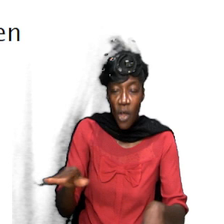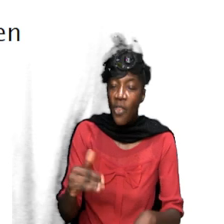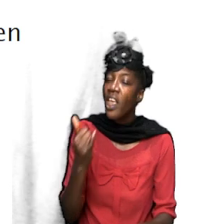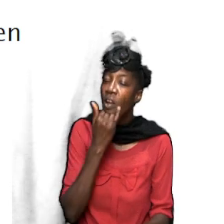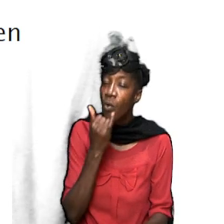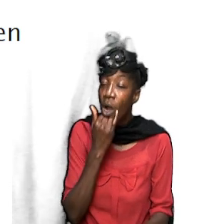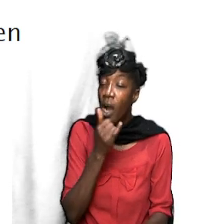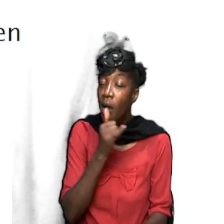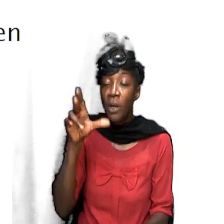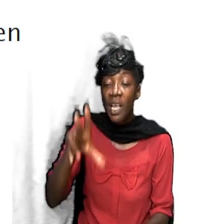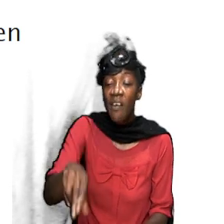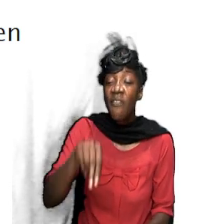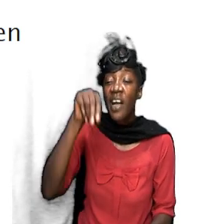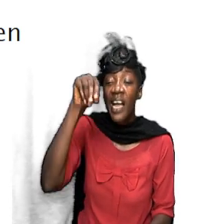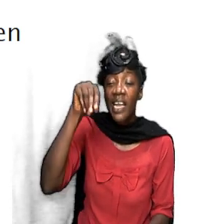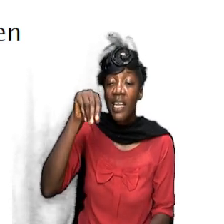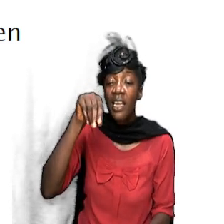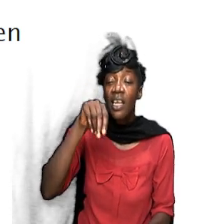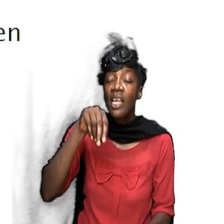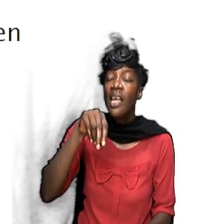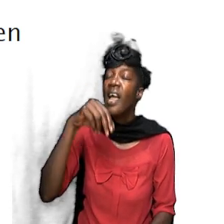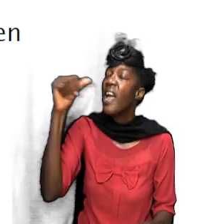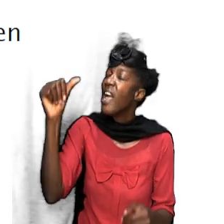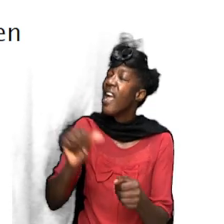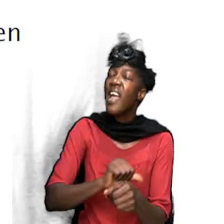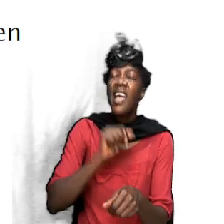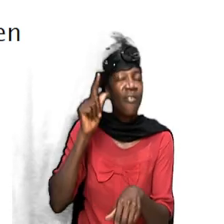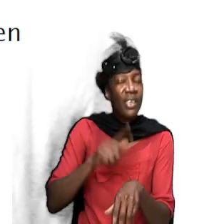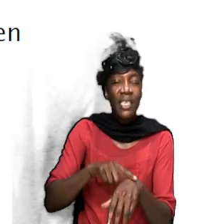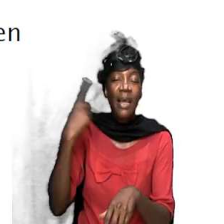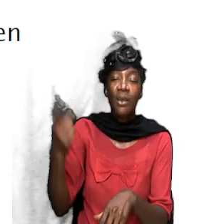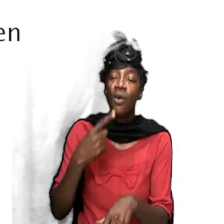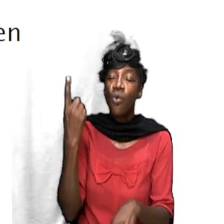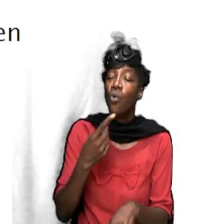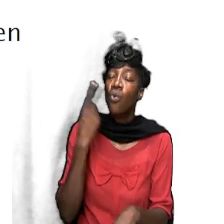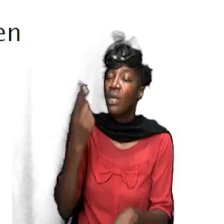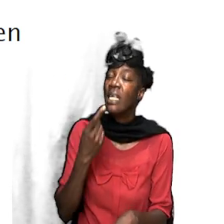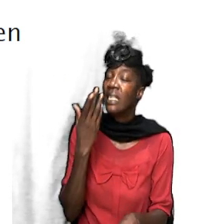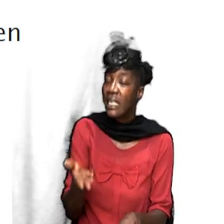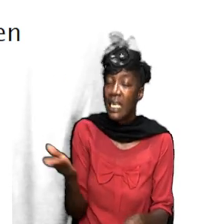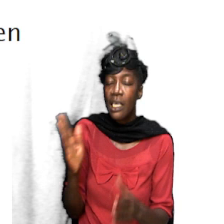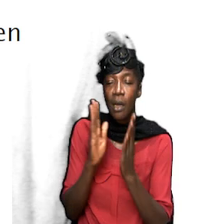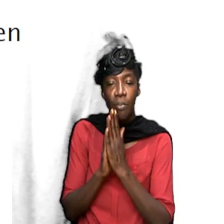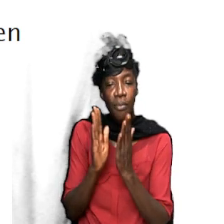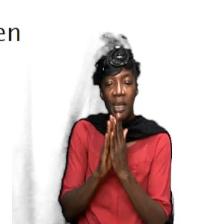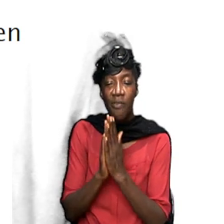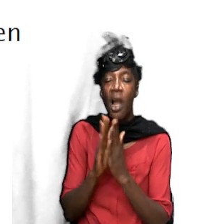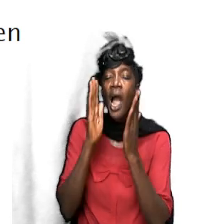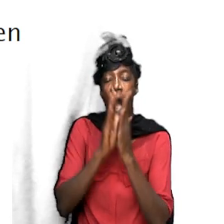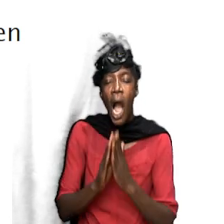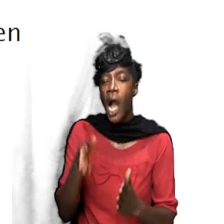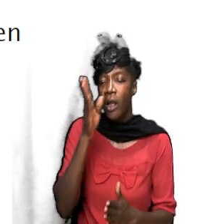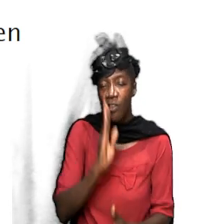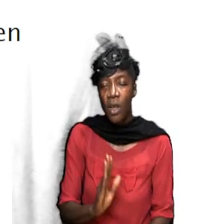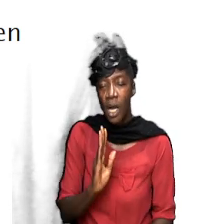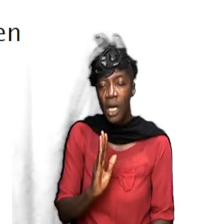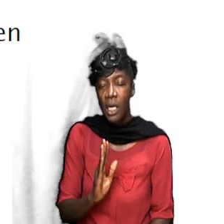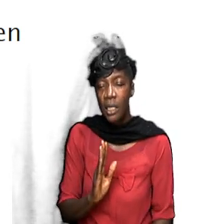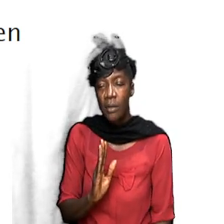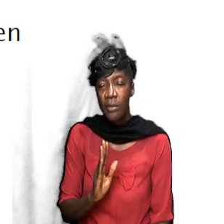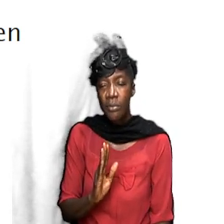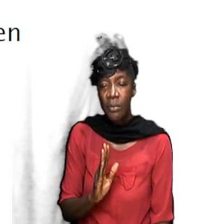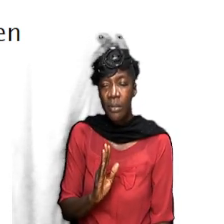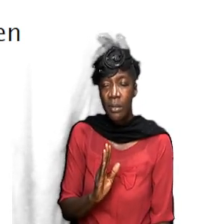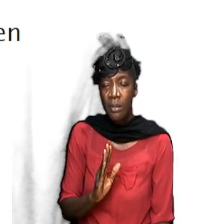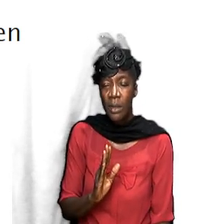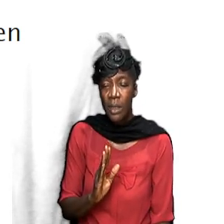if we find that when we go down, the only thing that we can pray for and ask God for are these